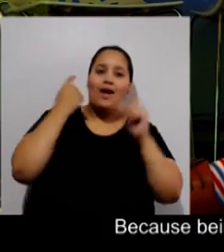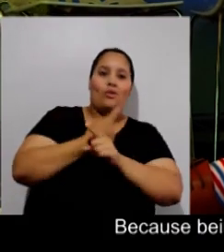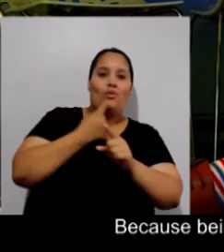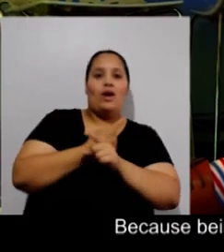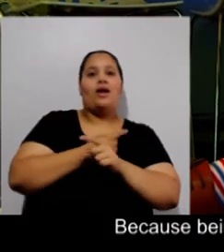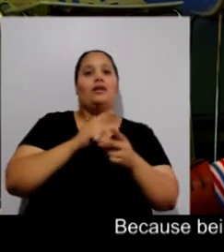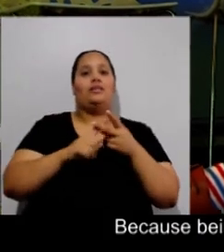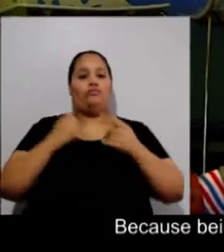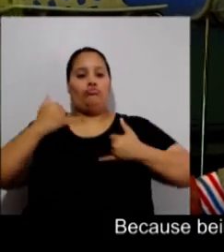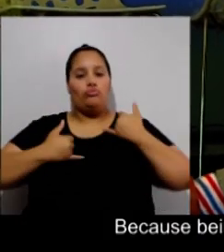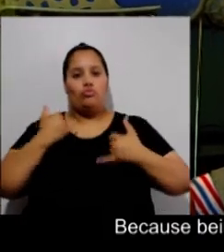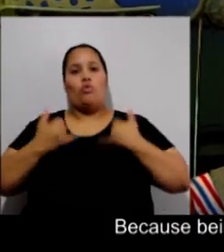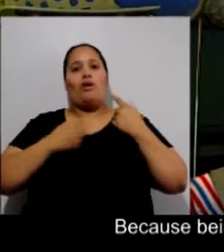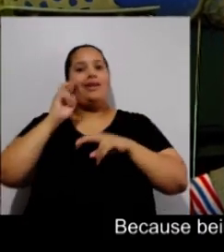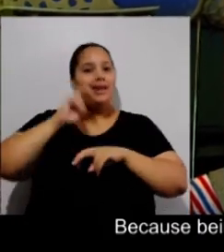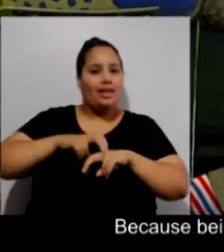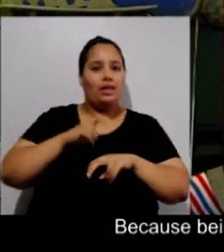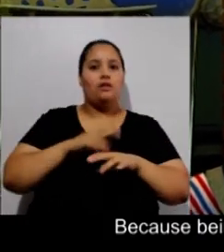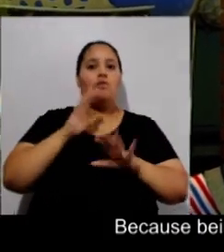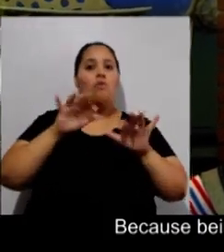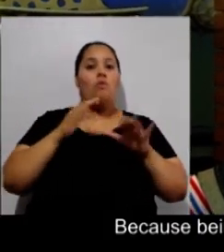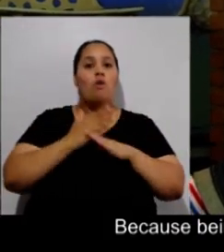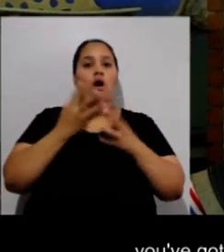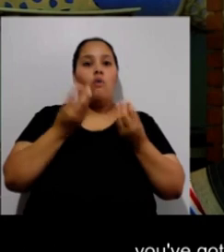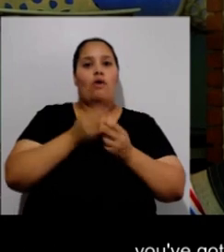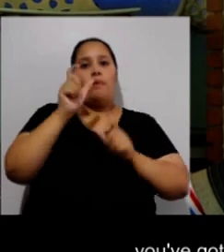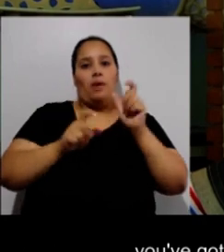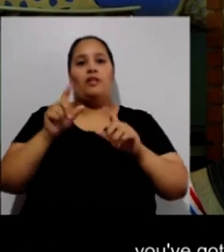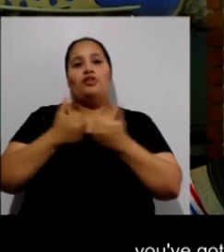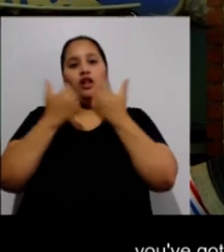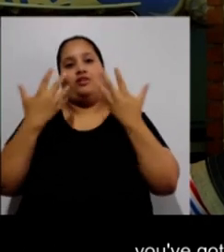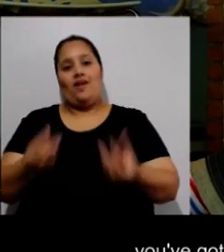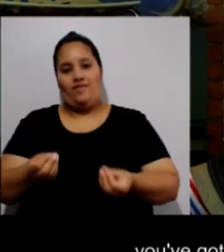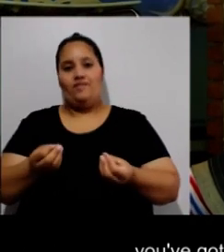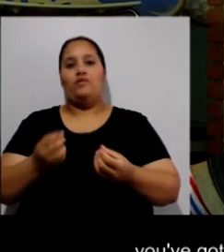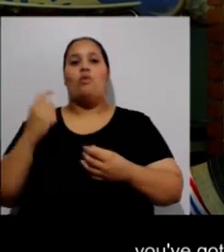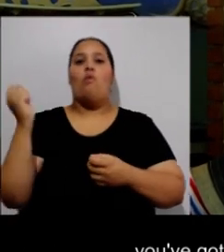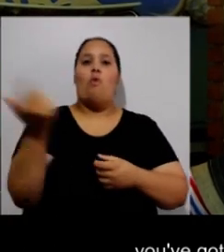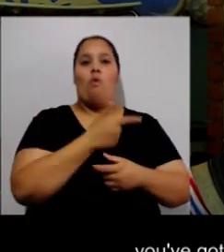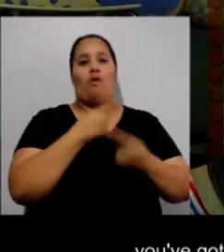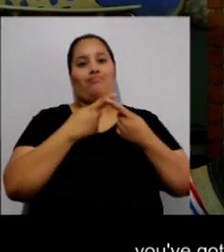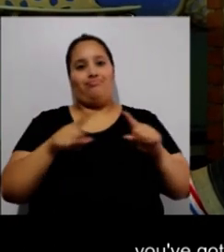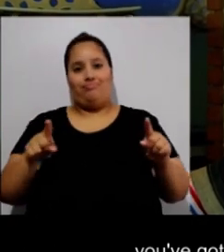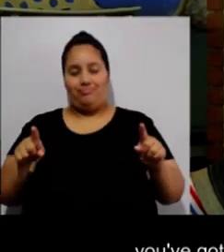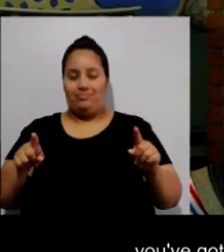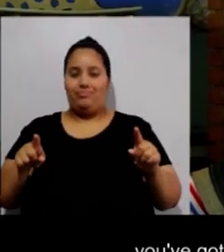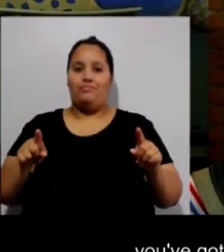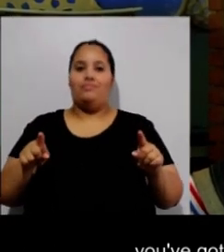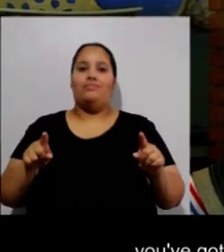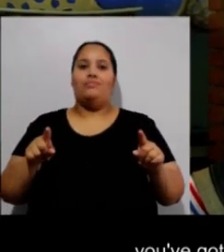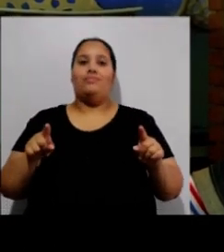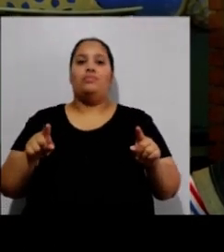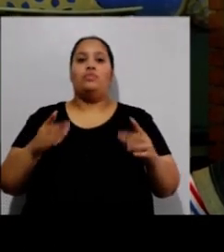Because being in this, you've got to always have a smile on your face, you've got to enjoy it. And working with people has